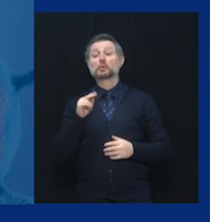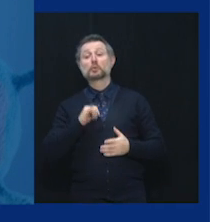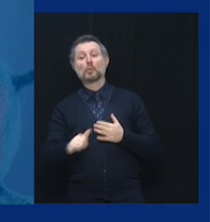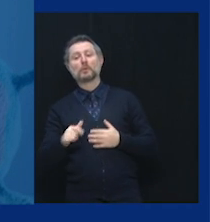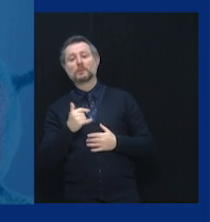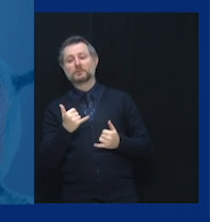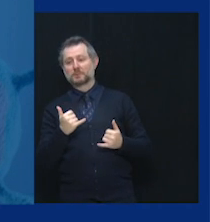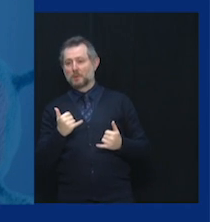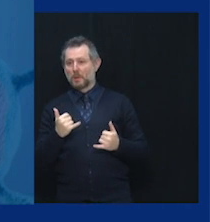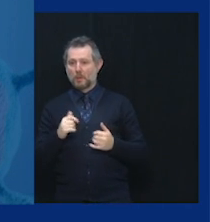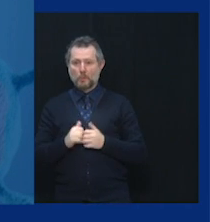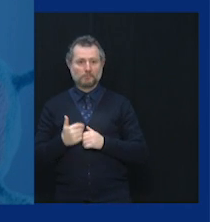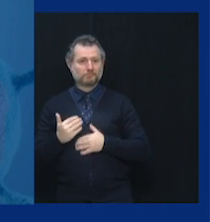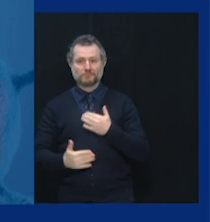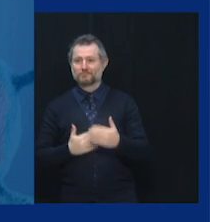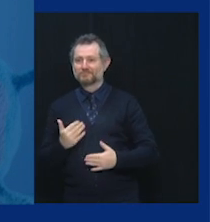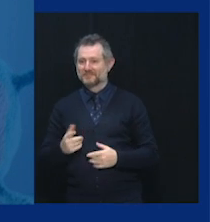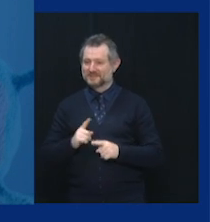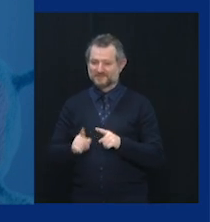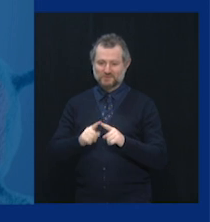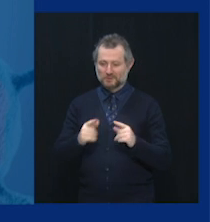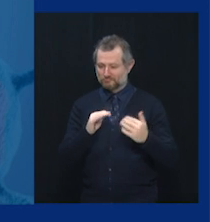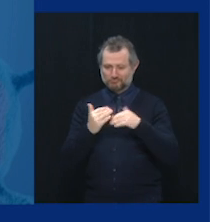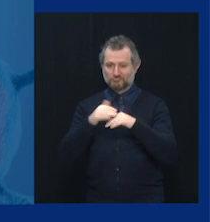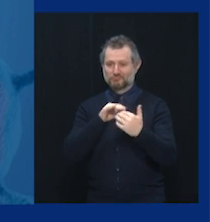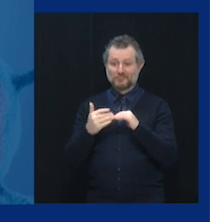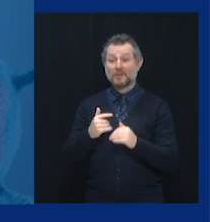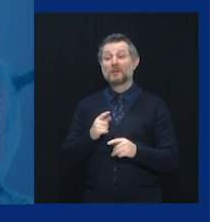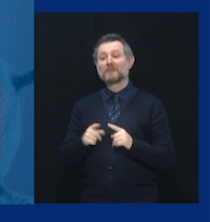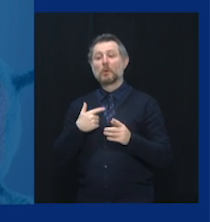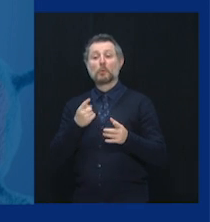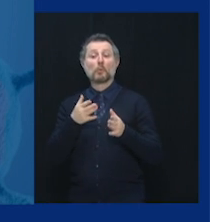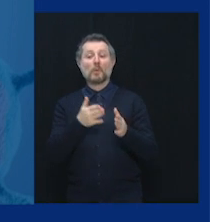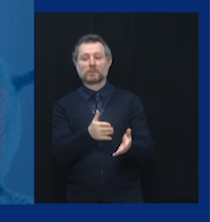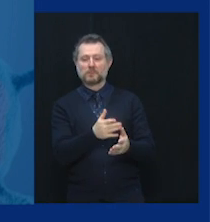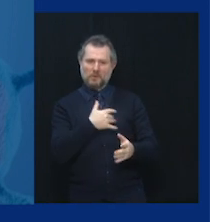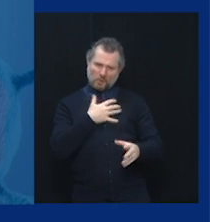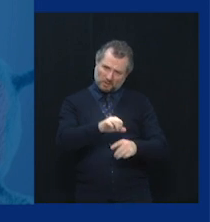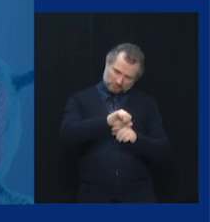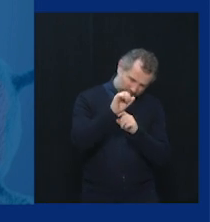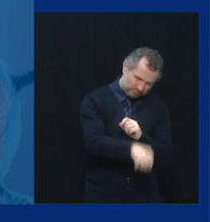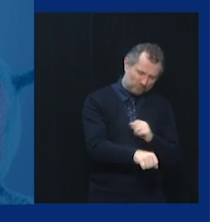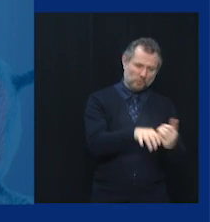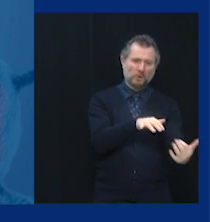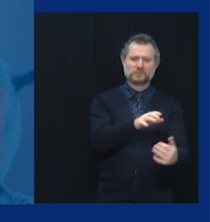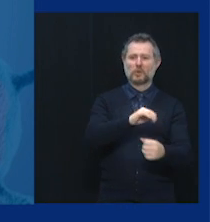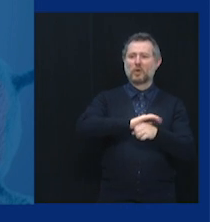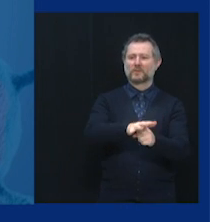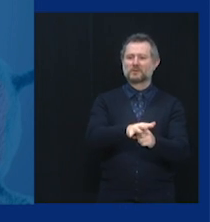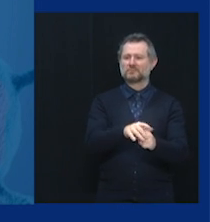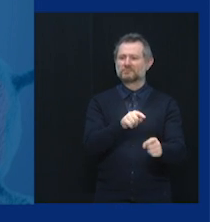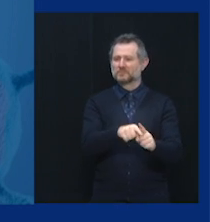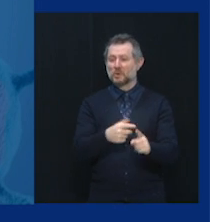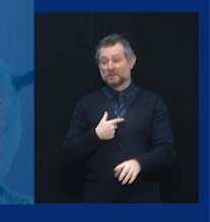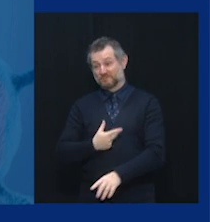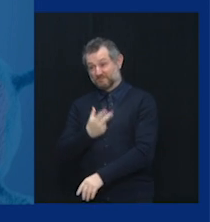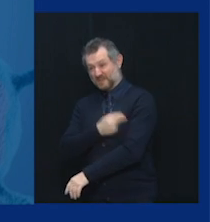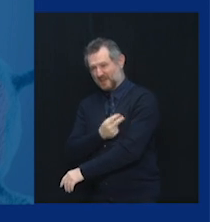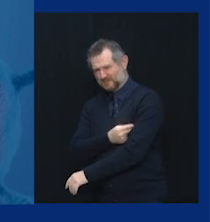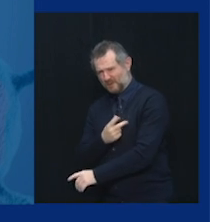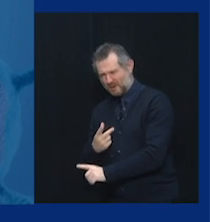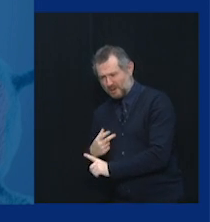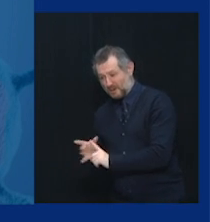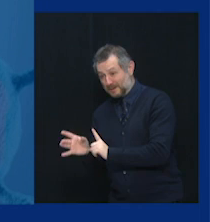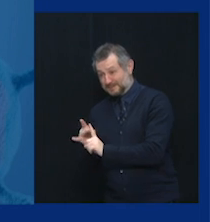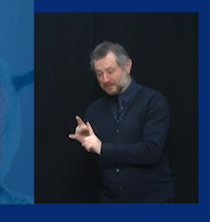now. Track 1, defeat COVID. Vaccination, stop the spread, manage the